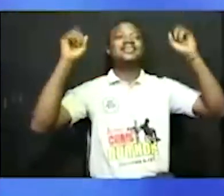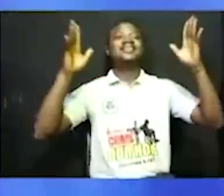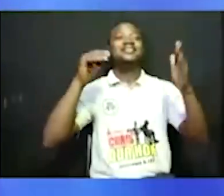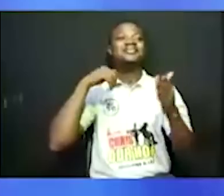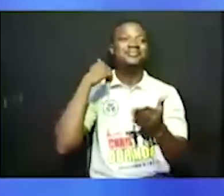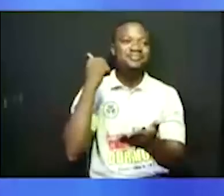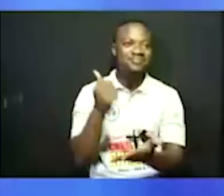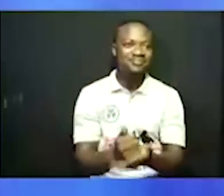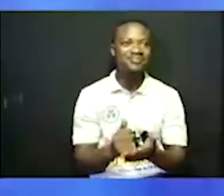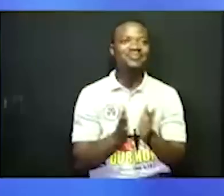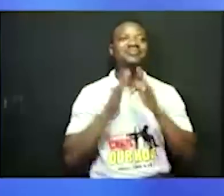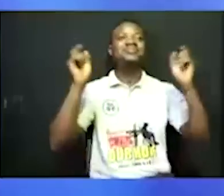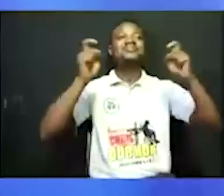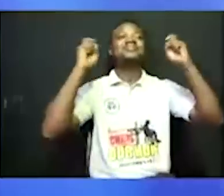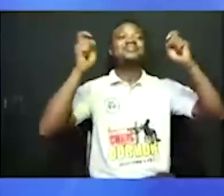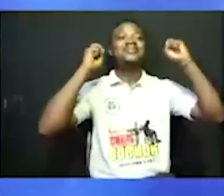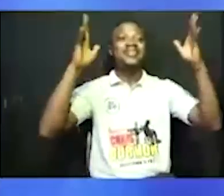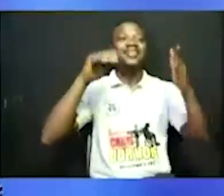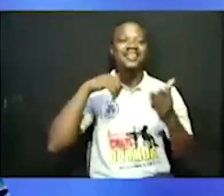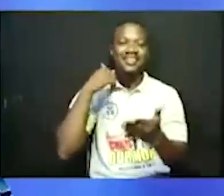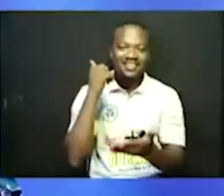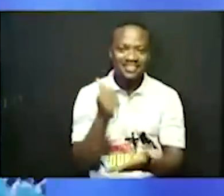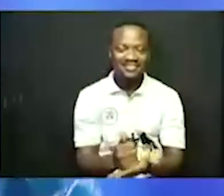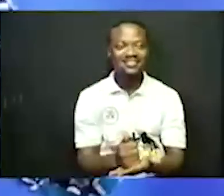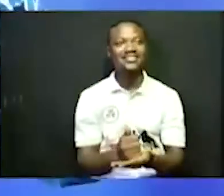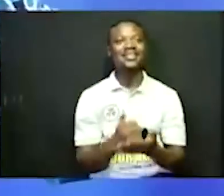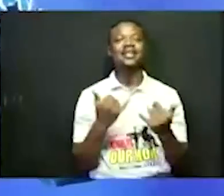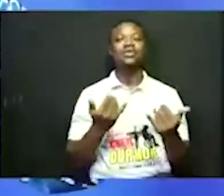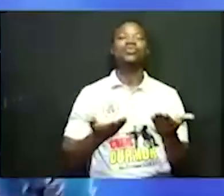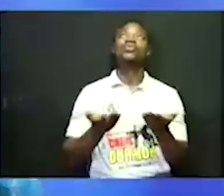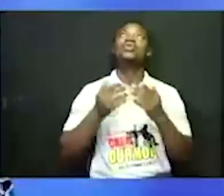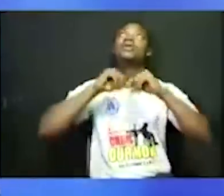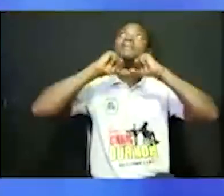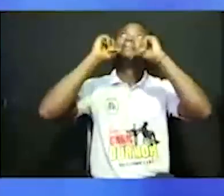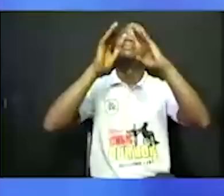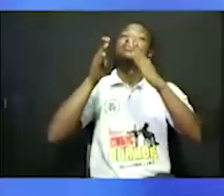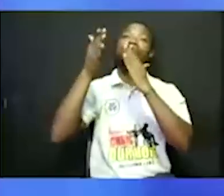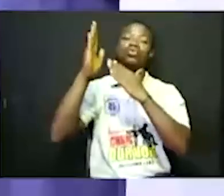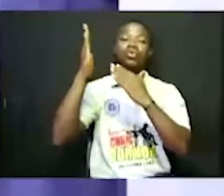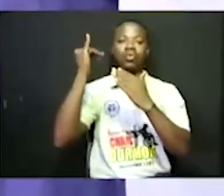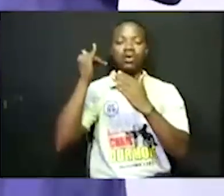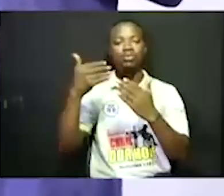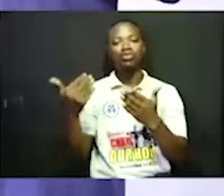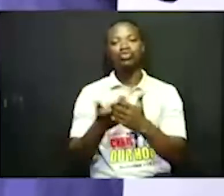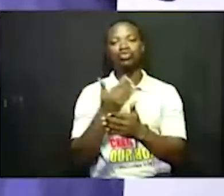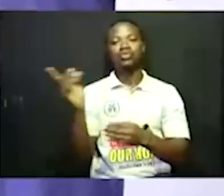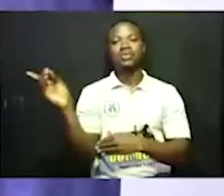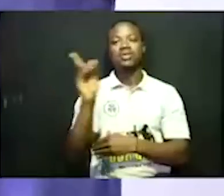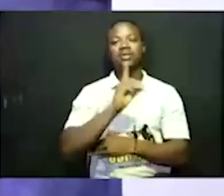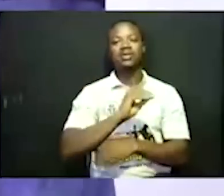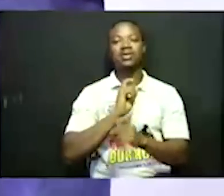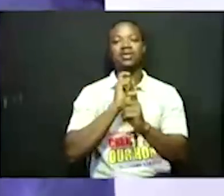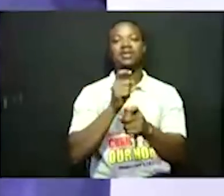Hallelujah. Amen. Hallelujah. Amen. We want to bless God for yet another day.